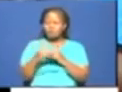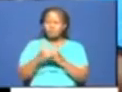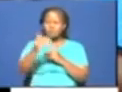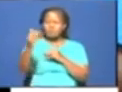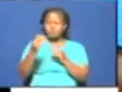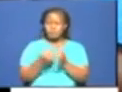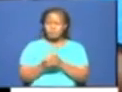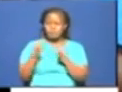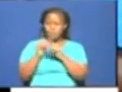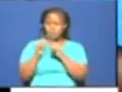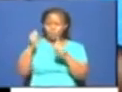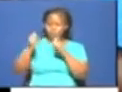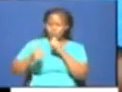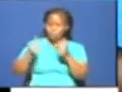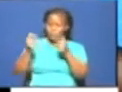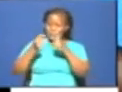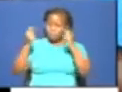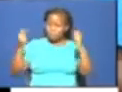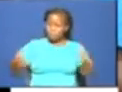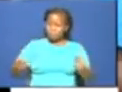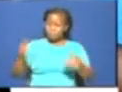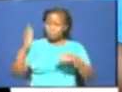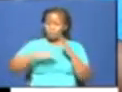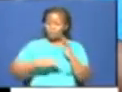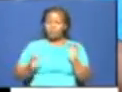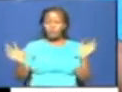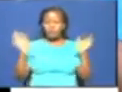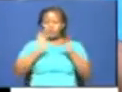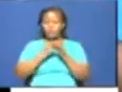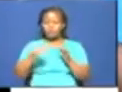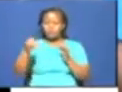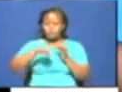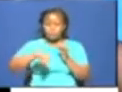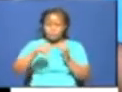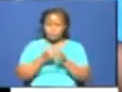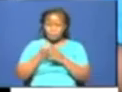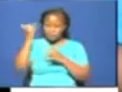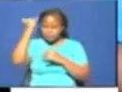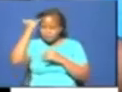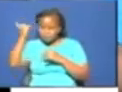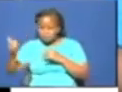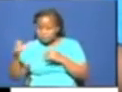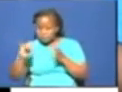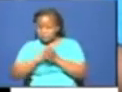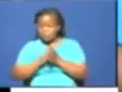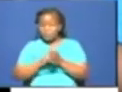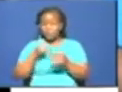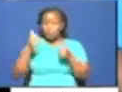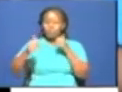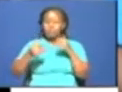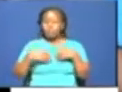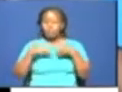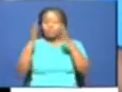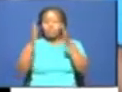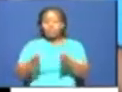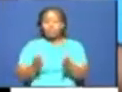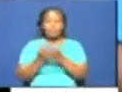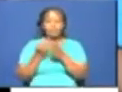us instead of uniting us. Ideologies that put the personal above the national